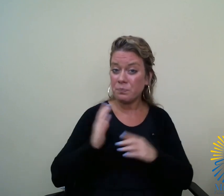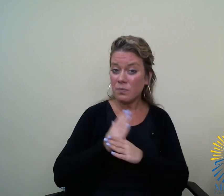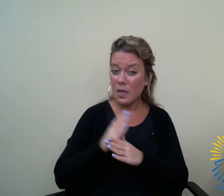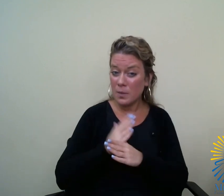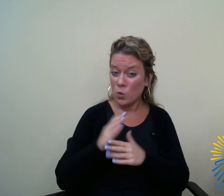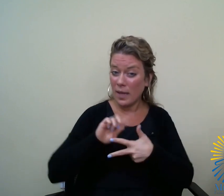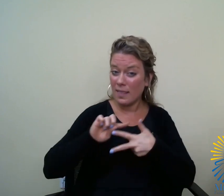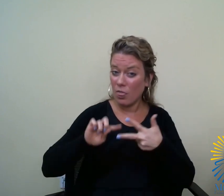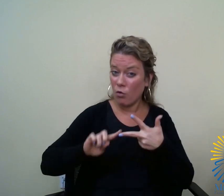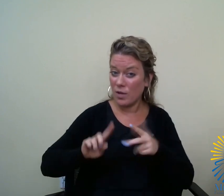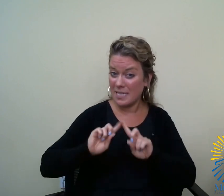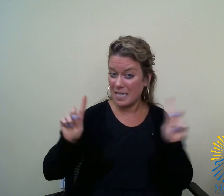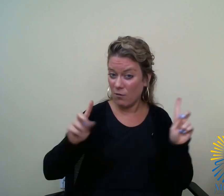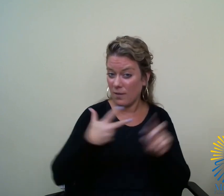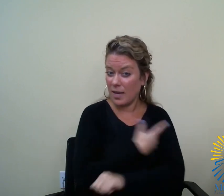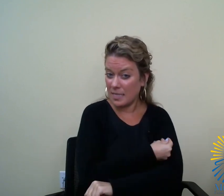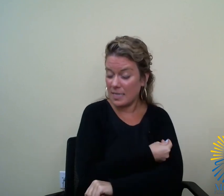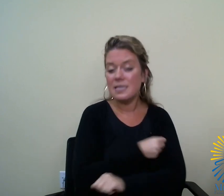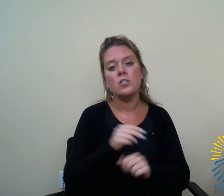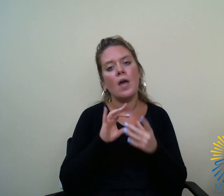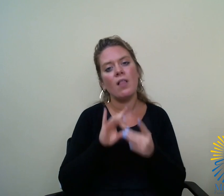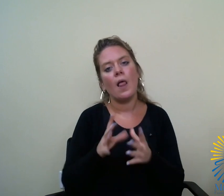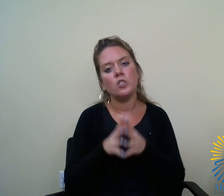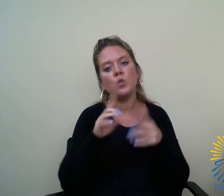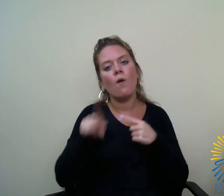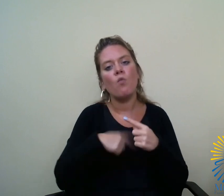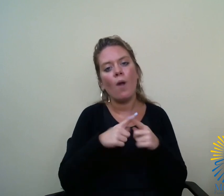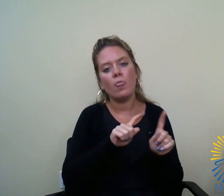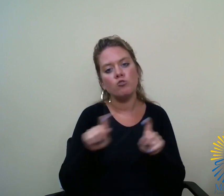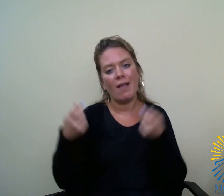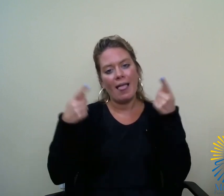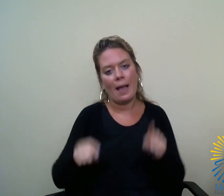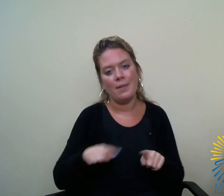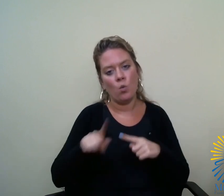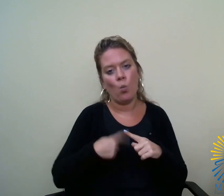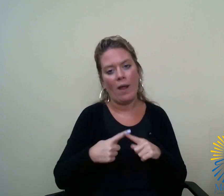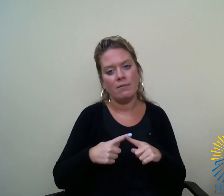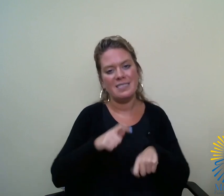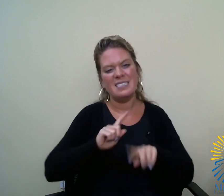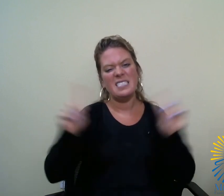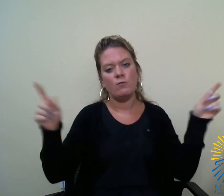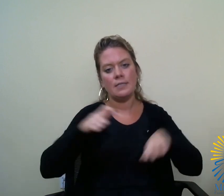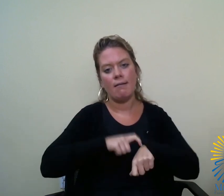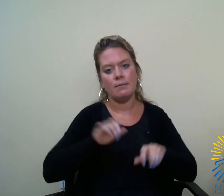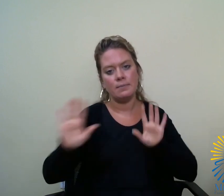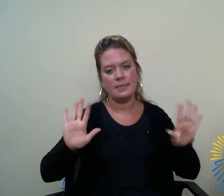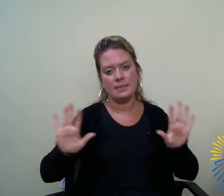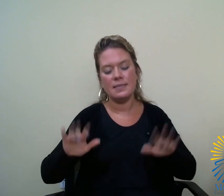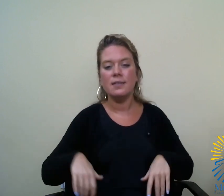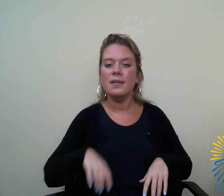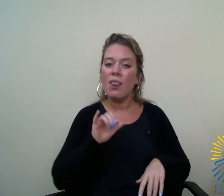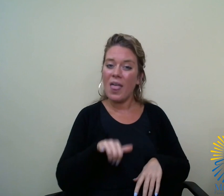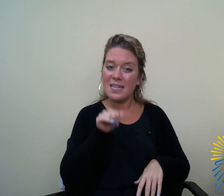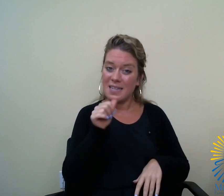the vaccines, or perceived efficacy, right, have a lot to do with when the clinical trial took place. And that isn't something that's super